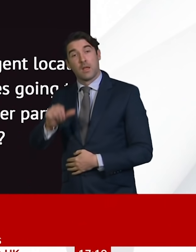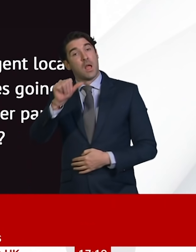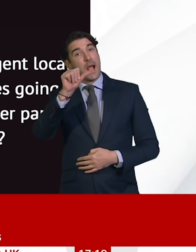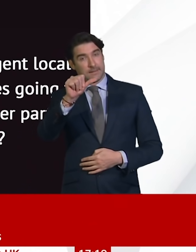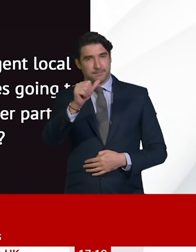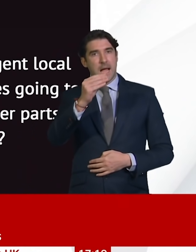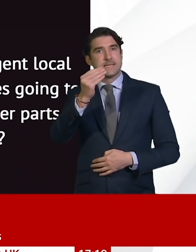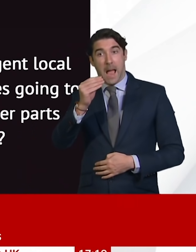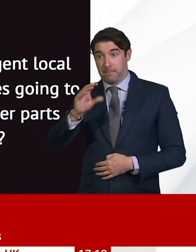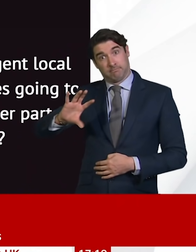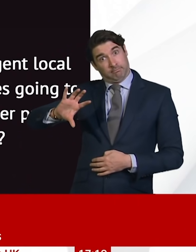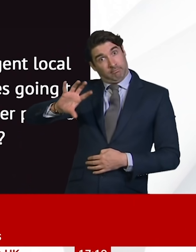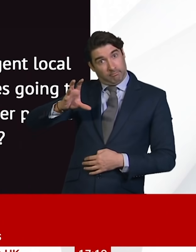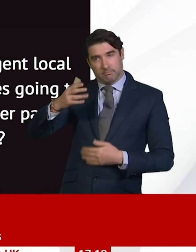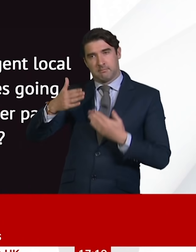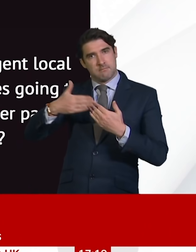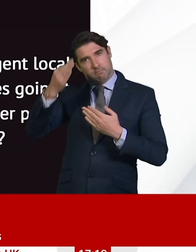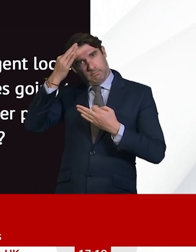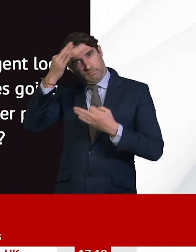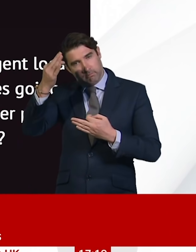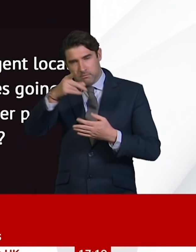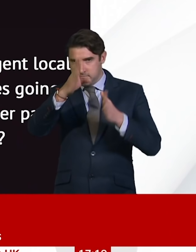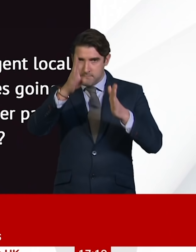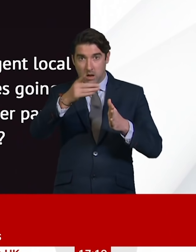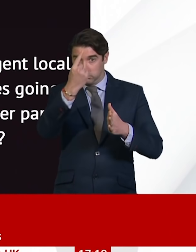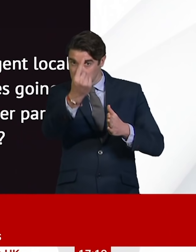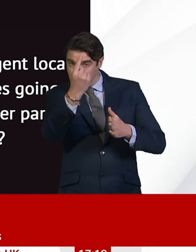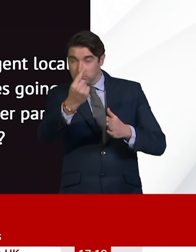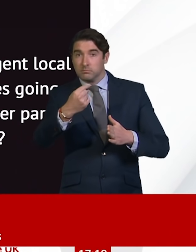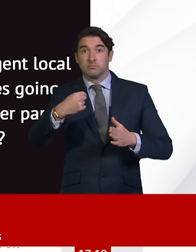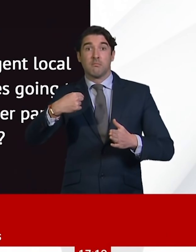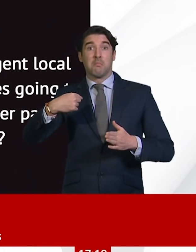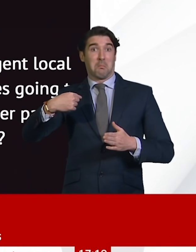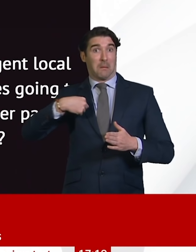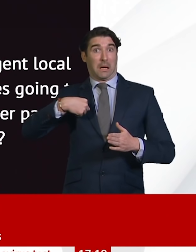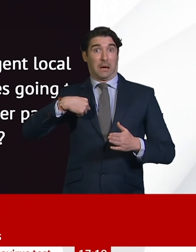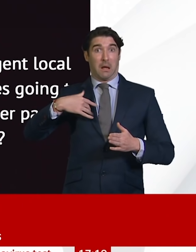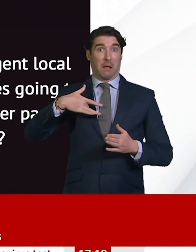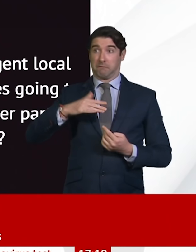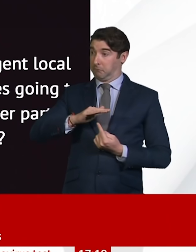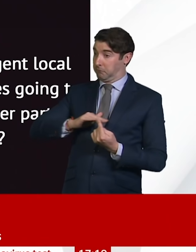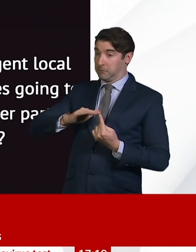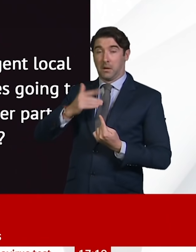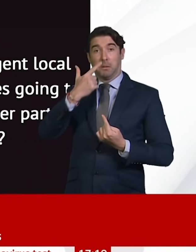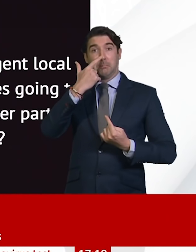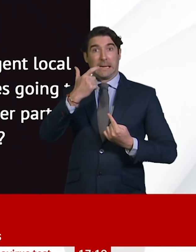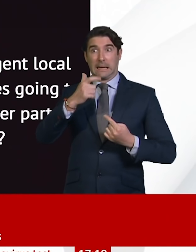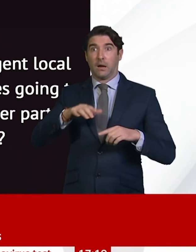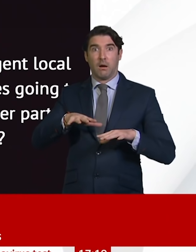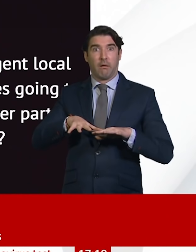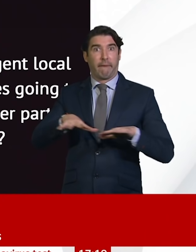should do is look at the website if you're in one of those local lockdown areas and see